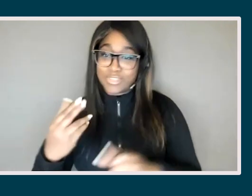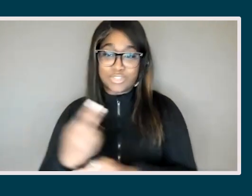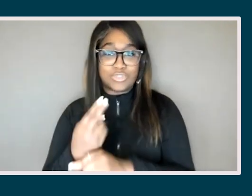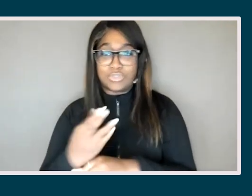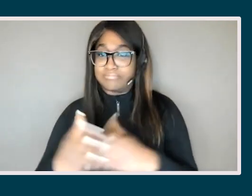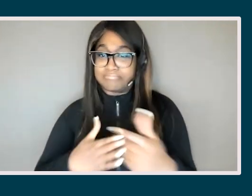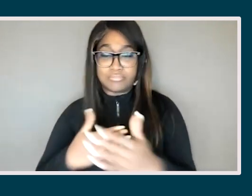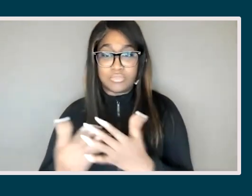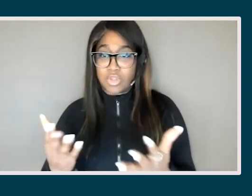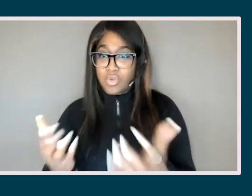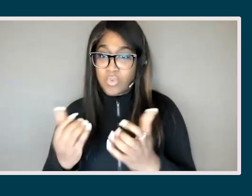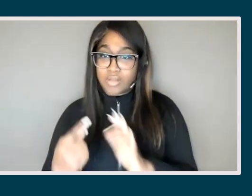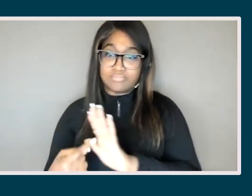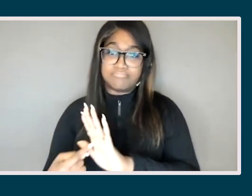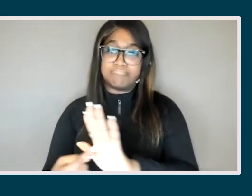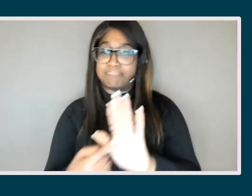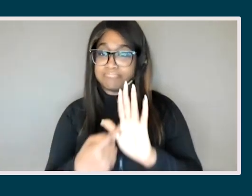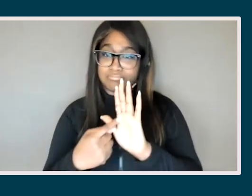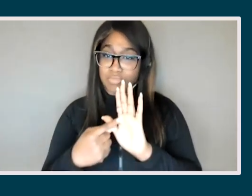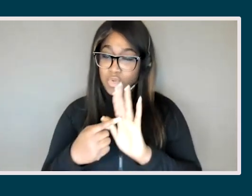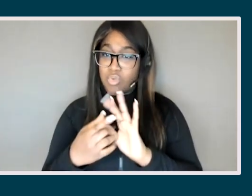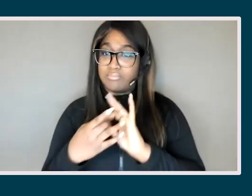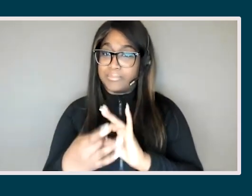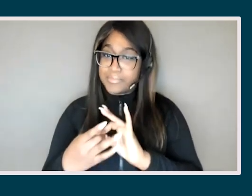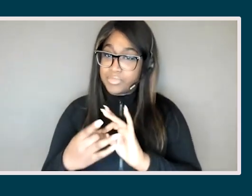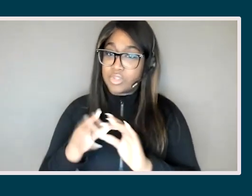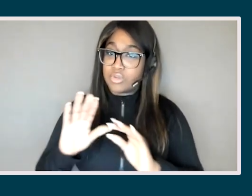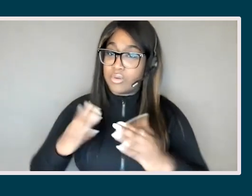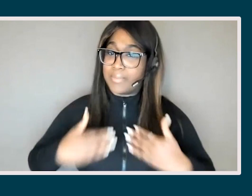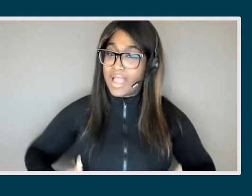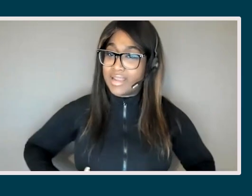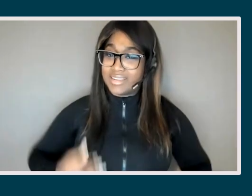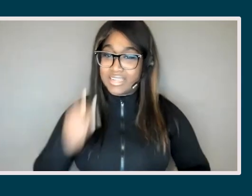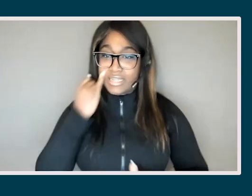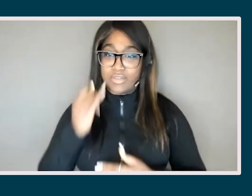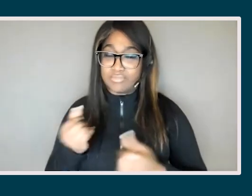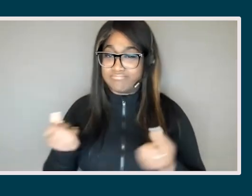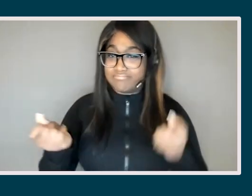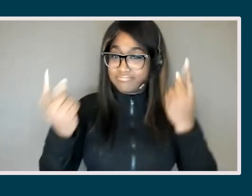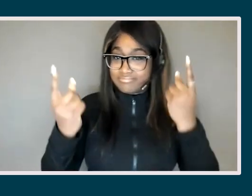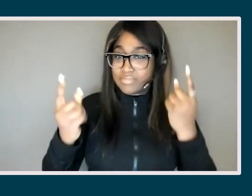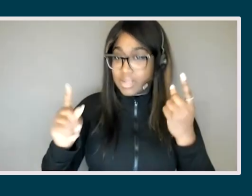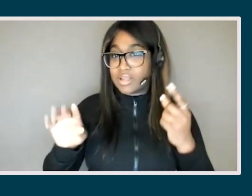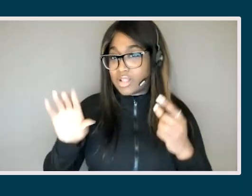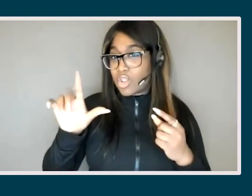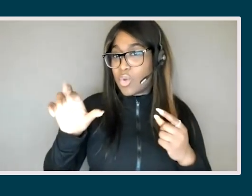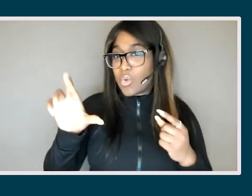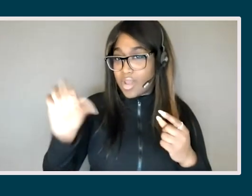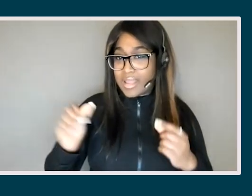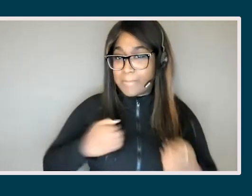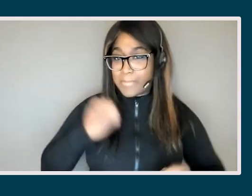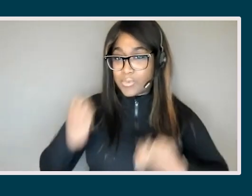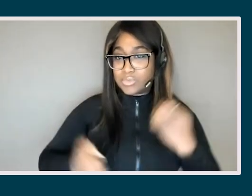that makes sense for your body. Is anybody relating to these emotions that Laura's describing? I see head